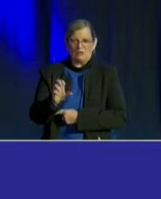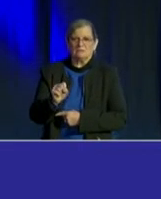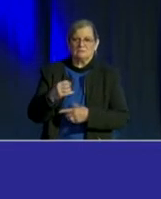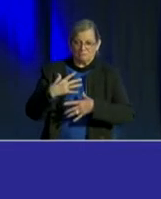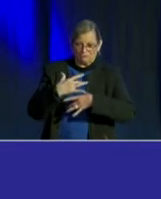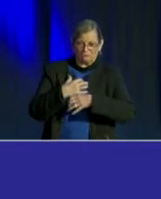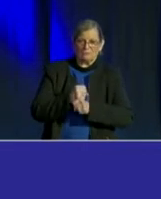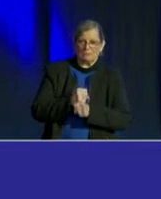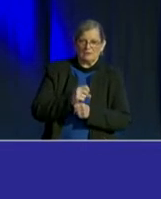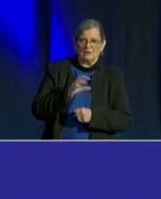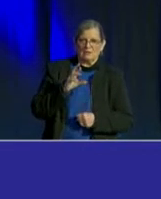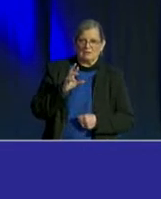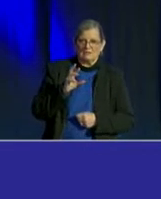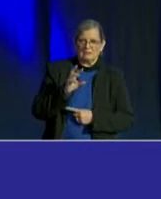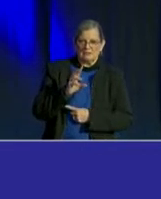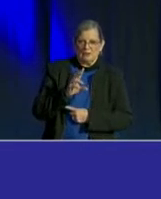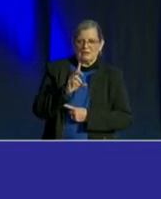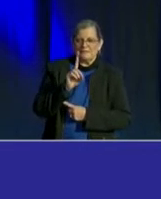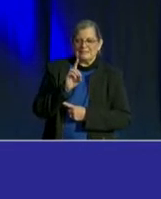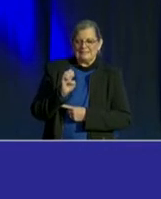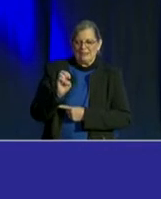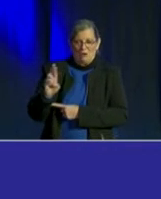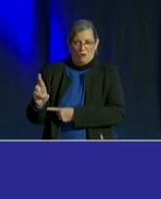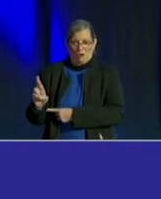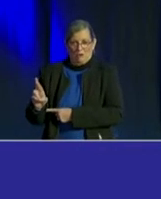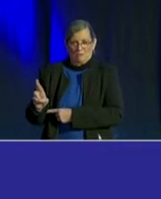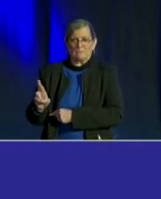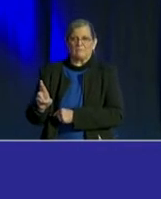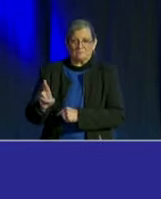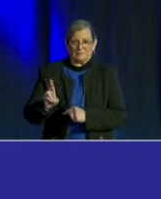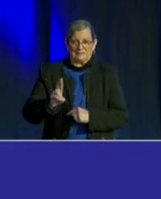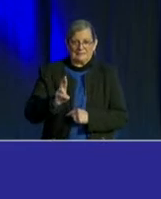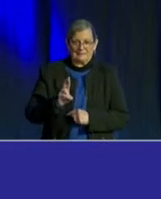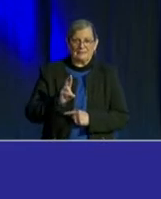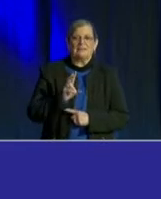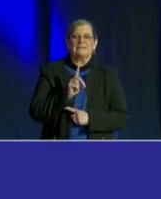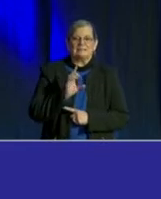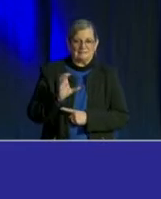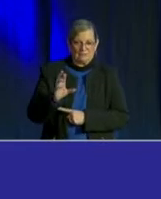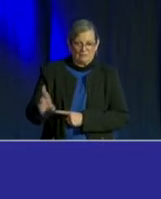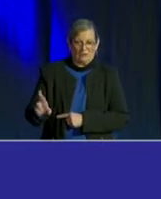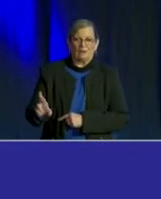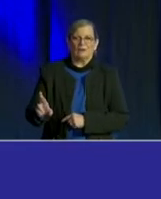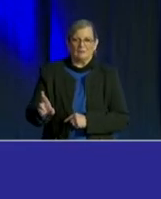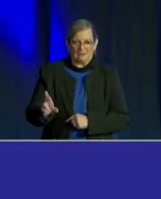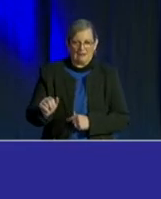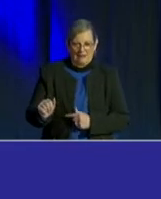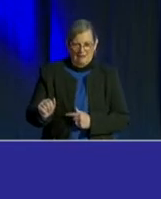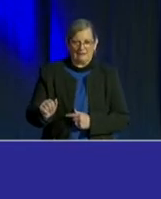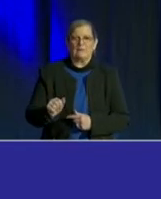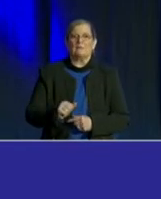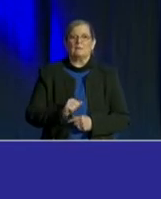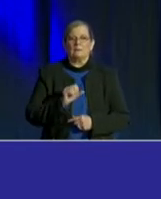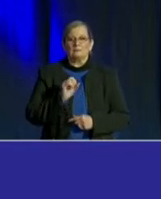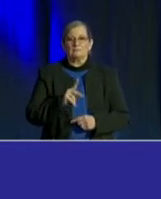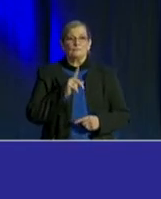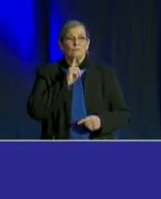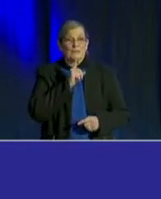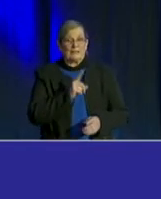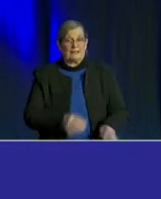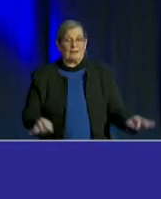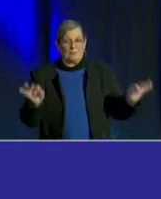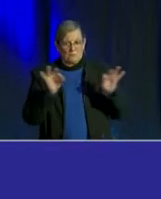get new furniture. You're gonna need to call bulk trash, Public Works, to come pick up that trash. And